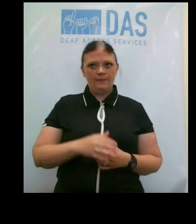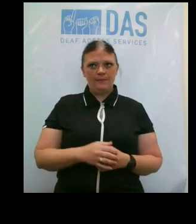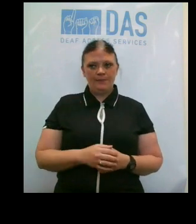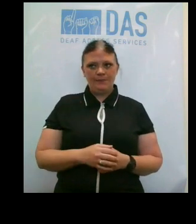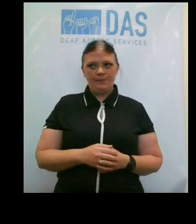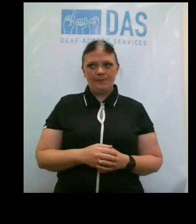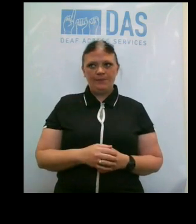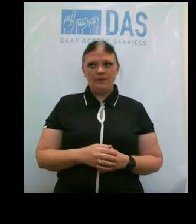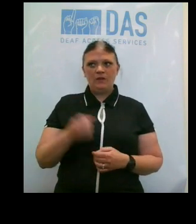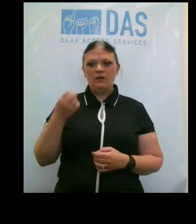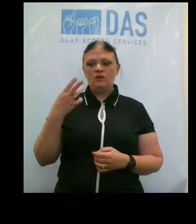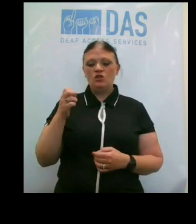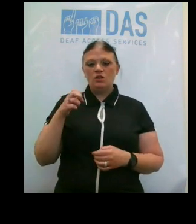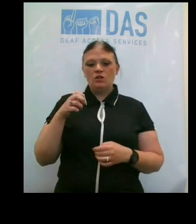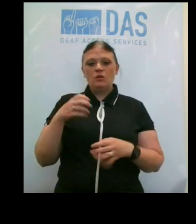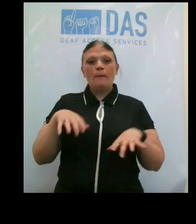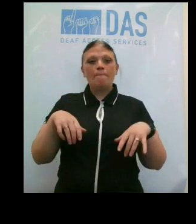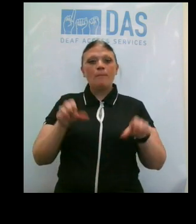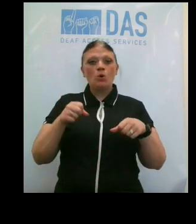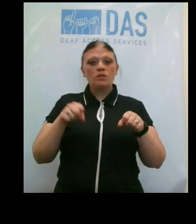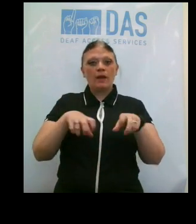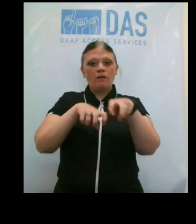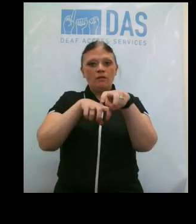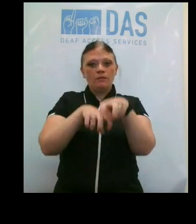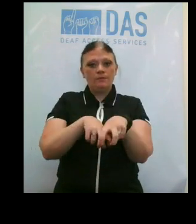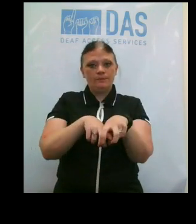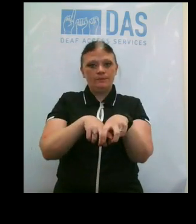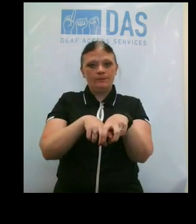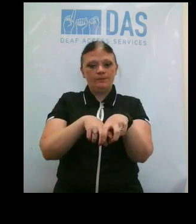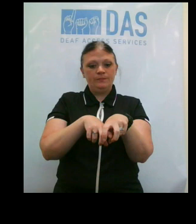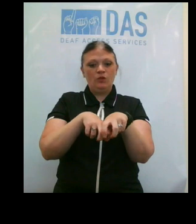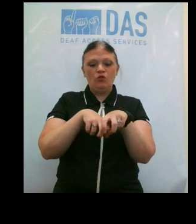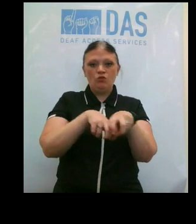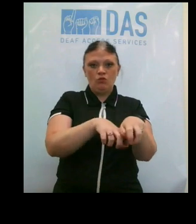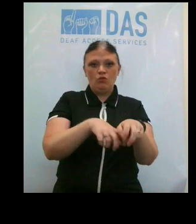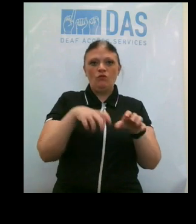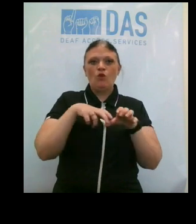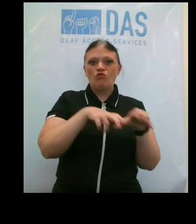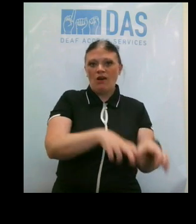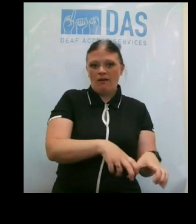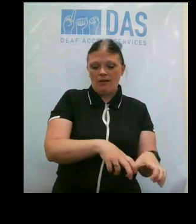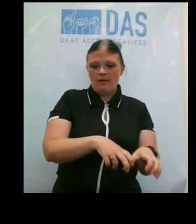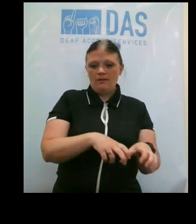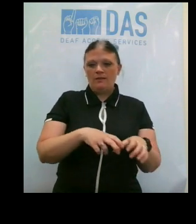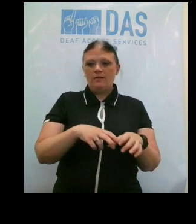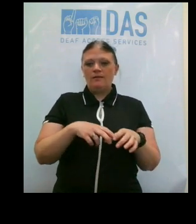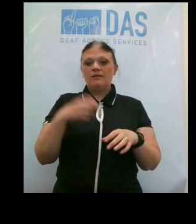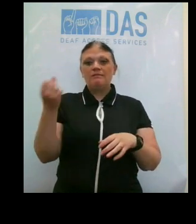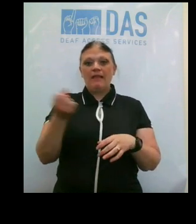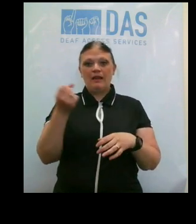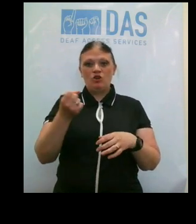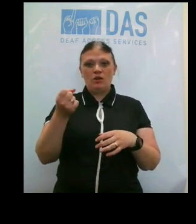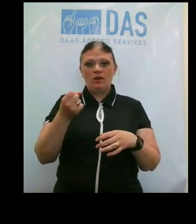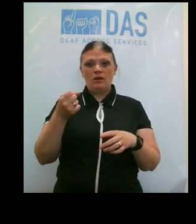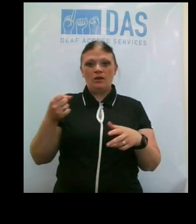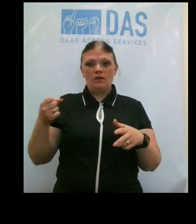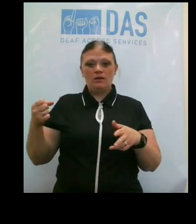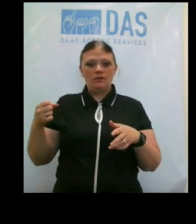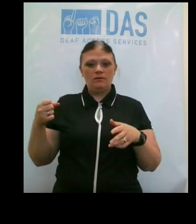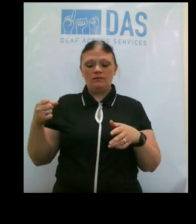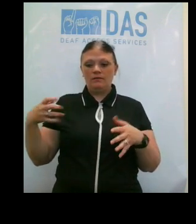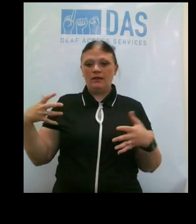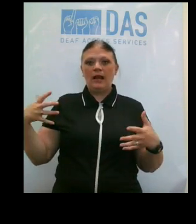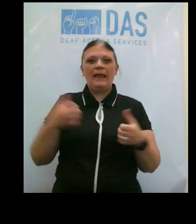was riding on the back of the motorcycle with Butch that was struck on Route 5 on Saturday. They were just driving